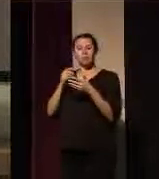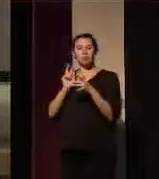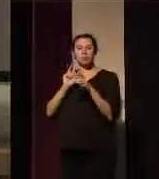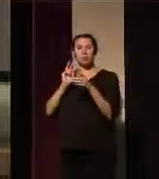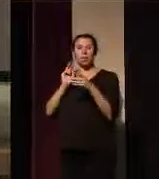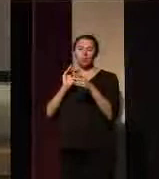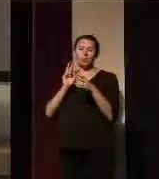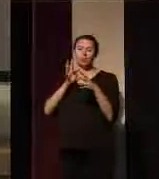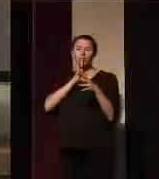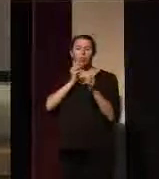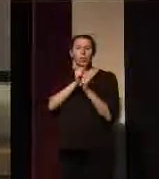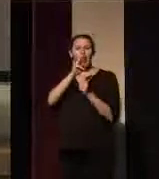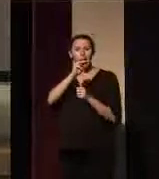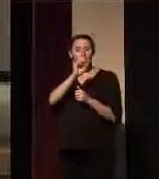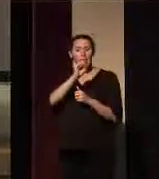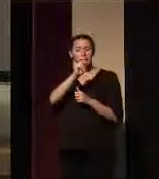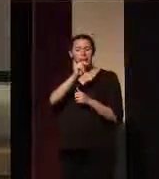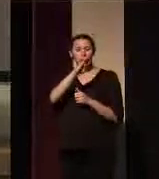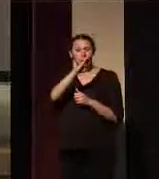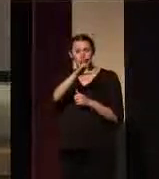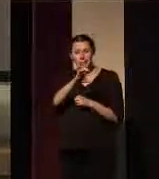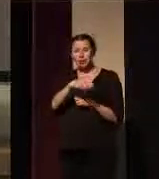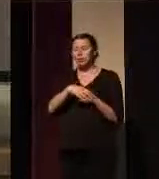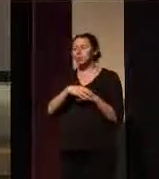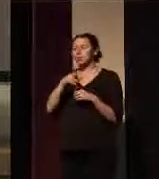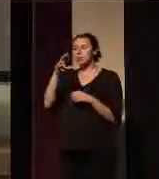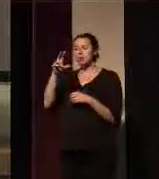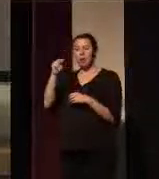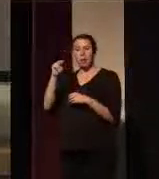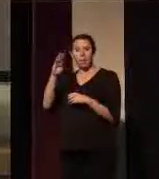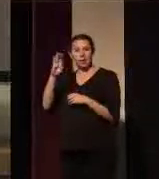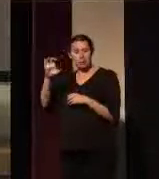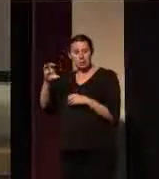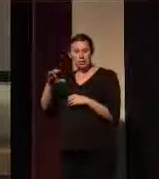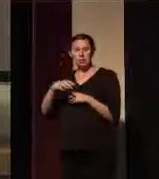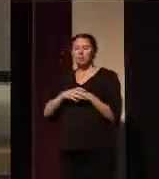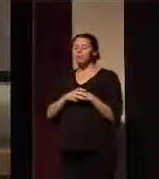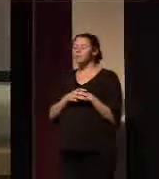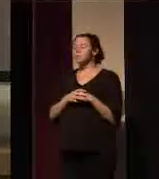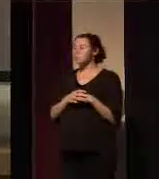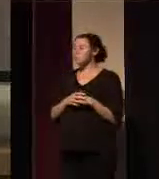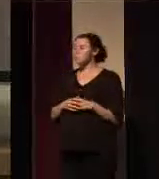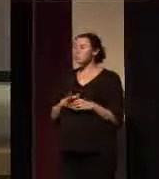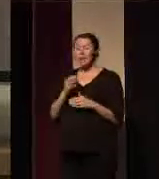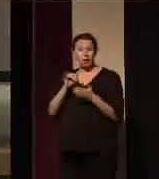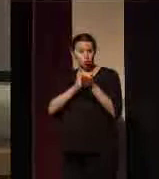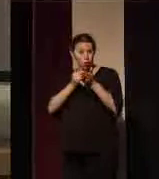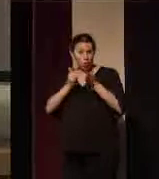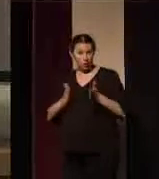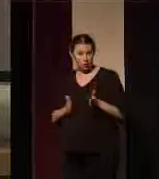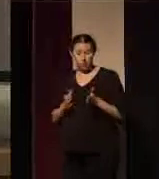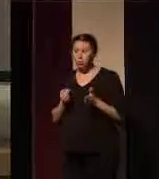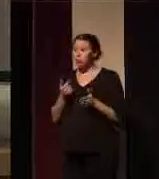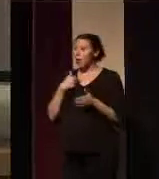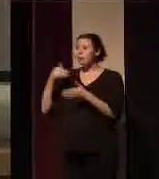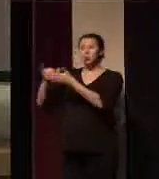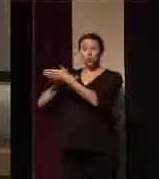MSNBC. I grew up in Southern California, and I'm in New York now. So I want to preface my remarks by